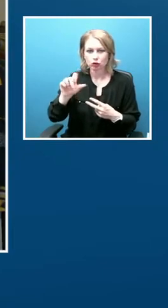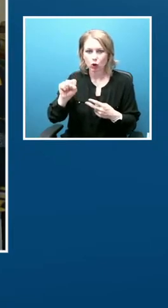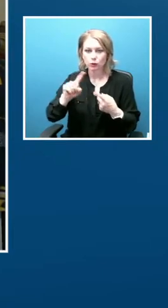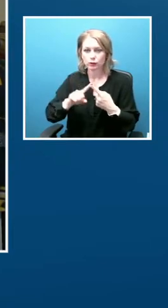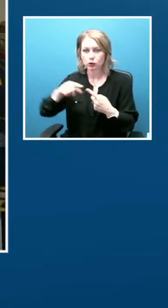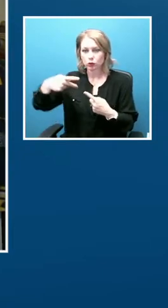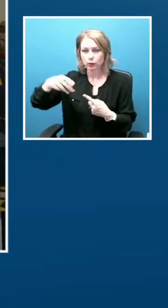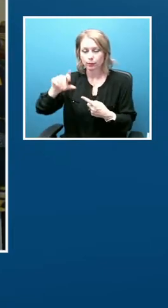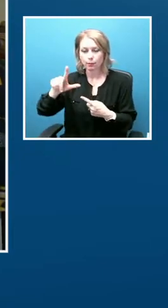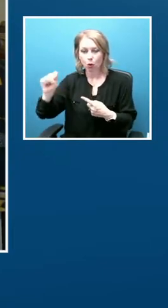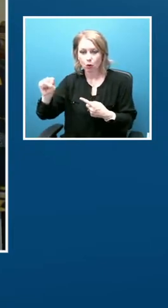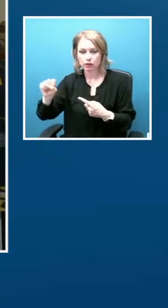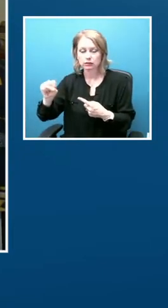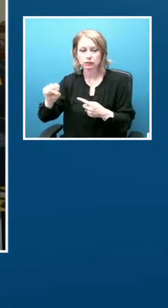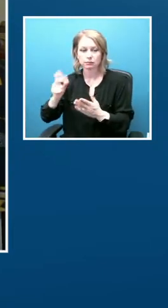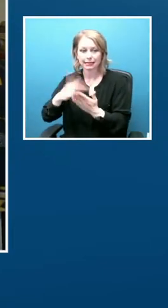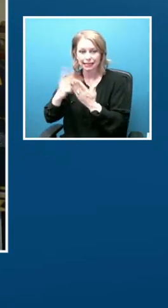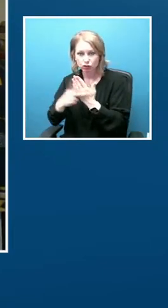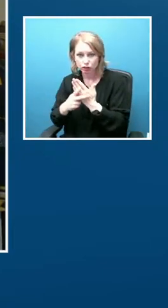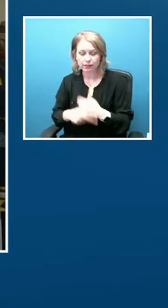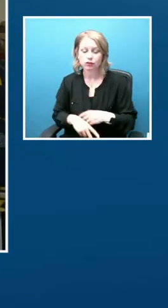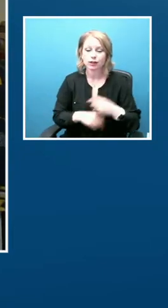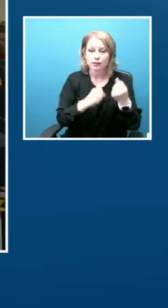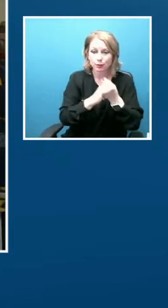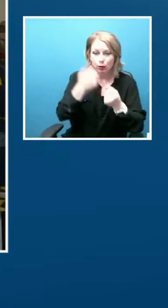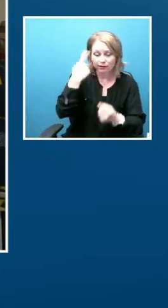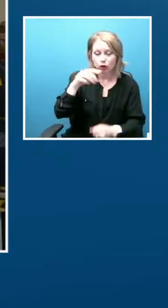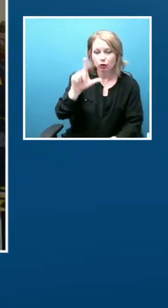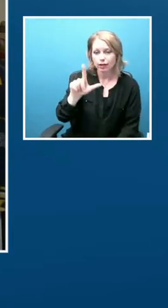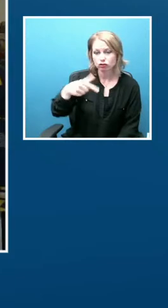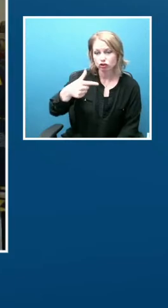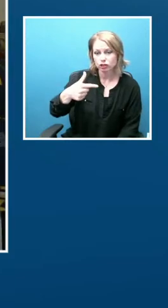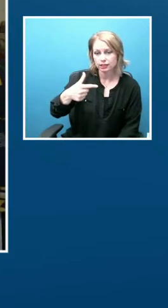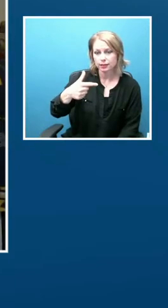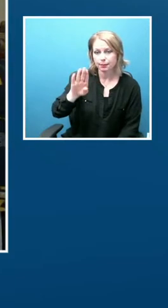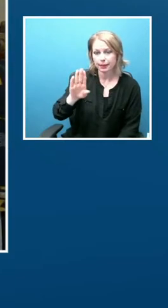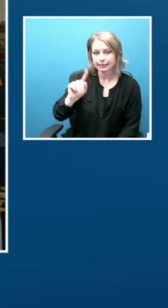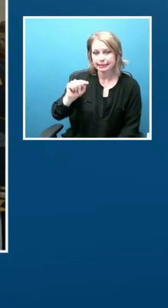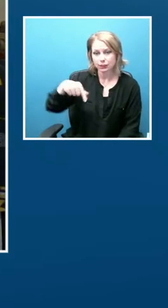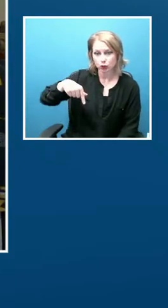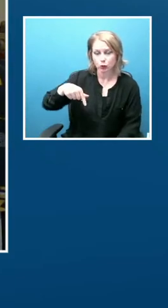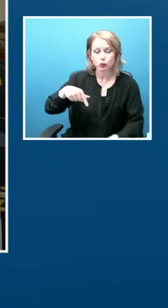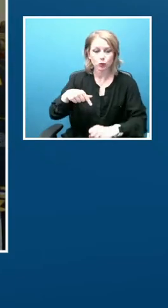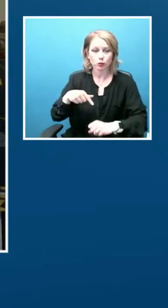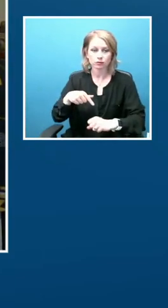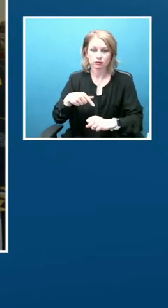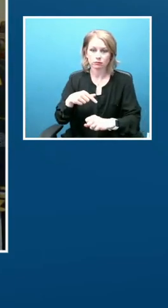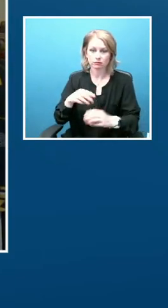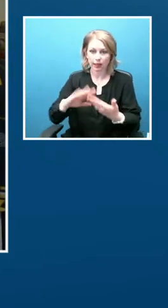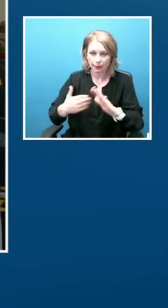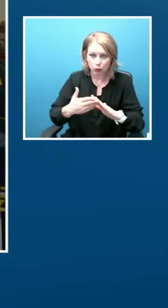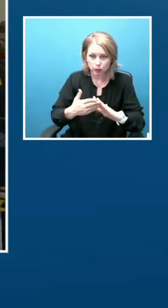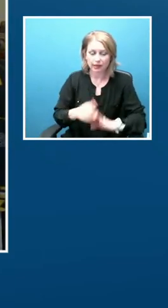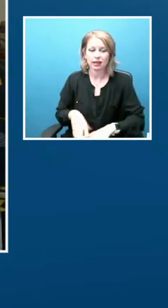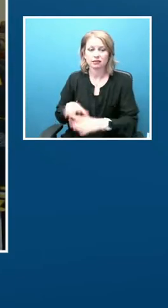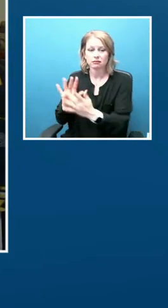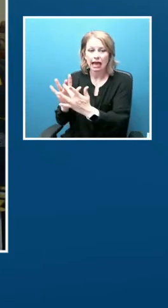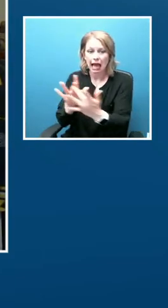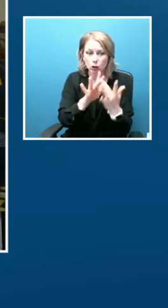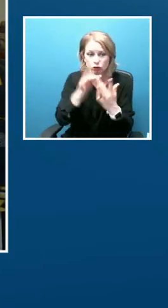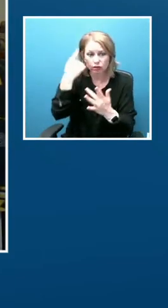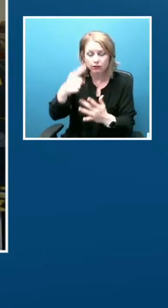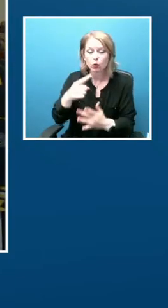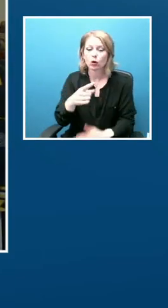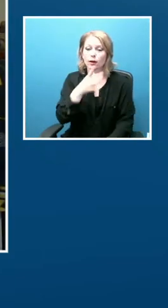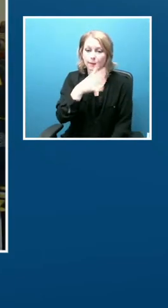public support for the LGBTQ community, a stand-up voter education and outreach program geared towards women